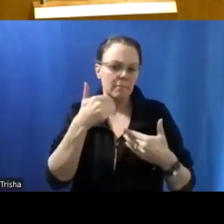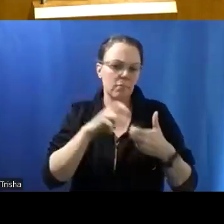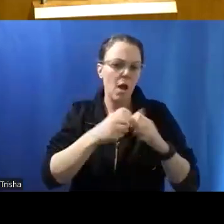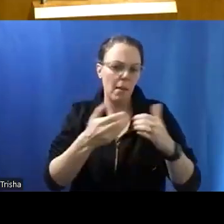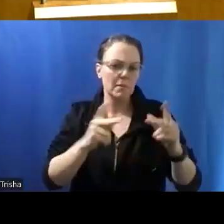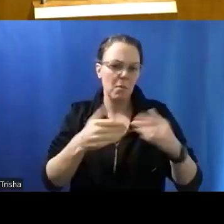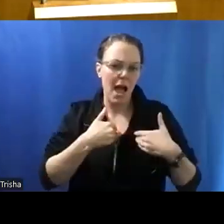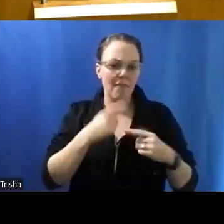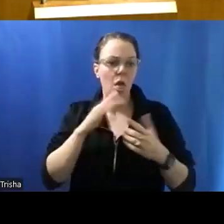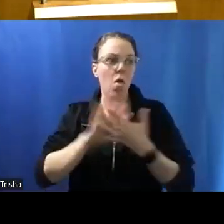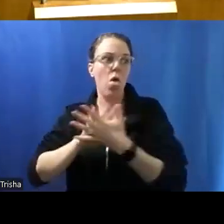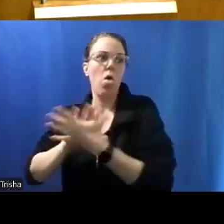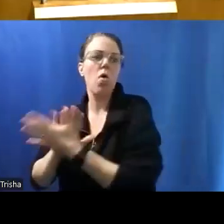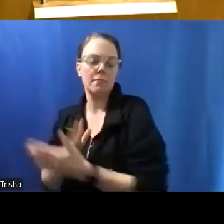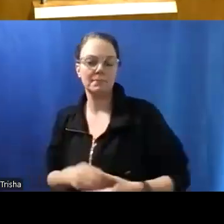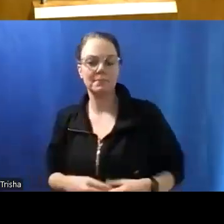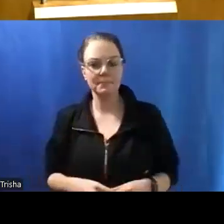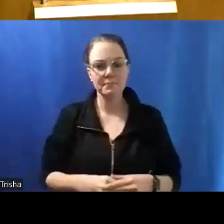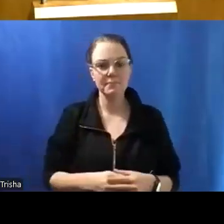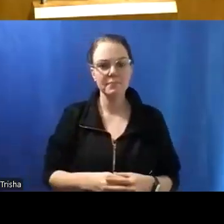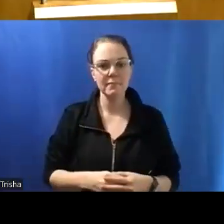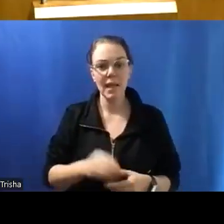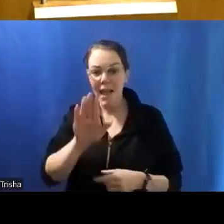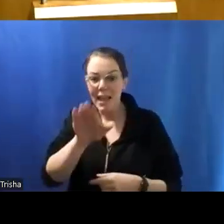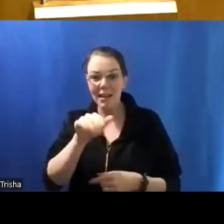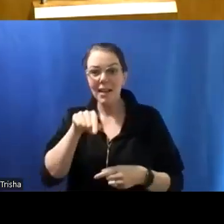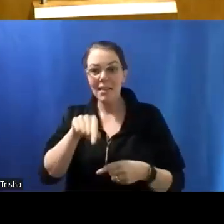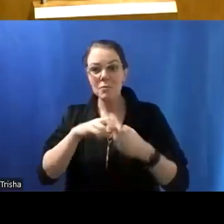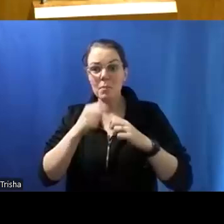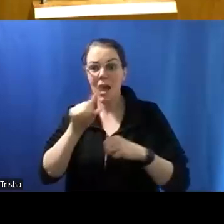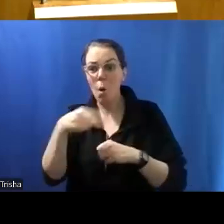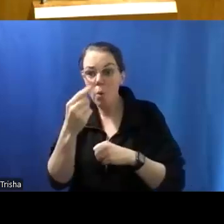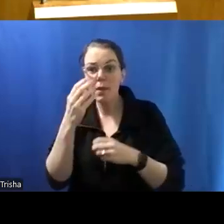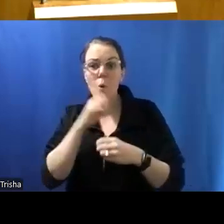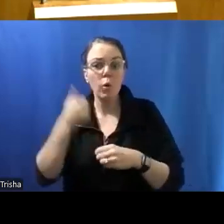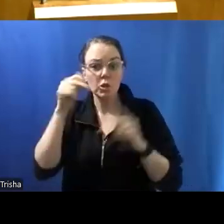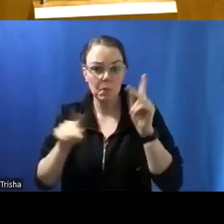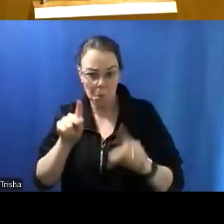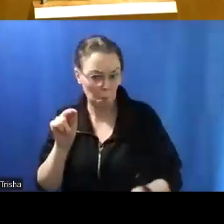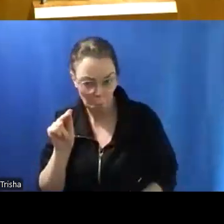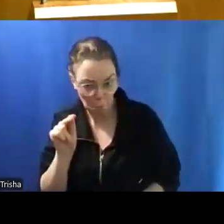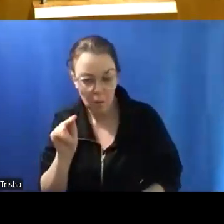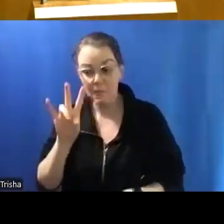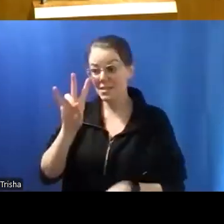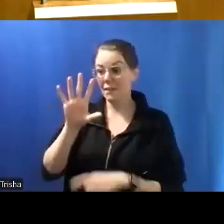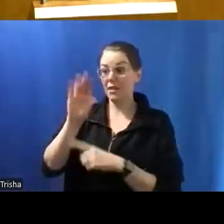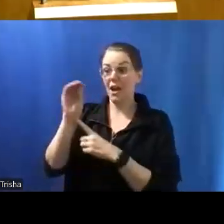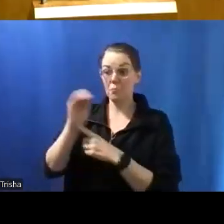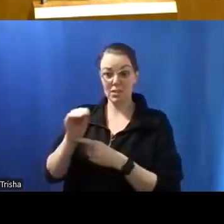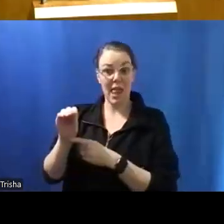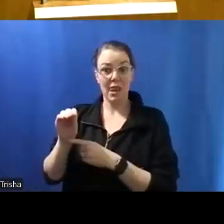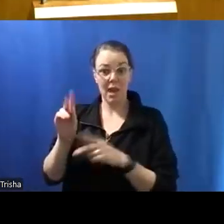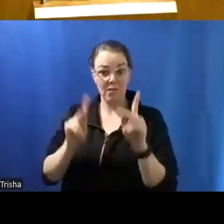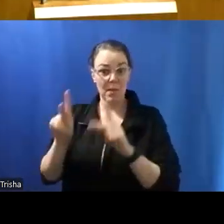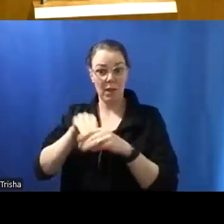And I do want to say that the problem is not limited to older people. About 75% of the people, at least in the